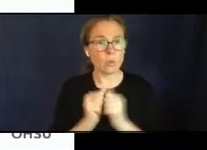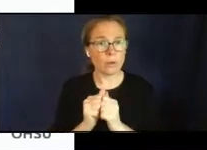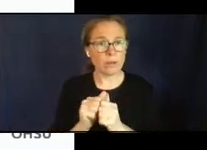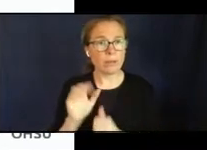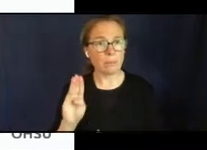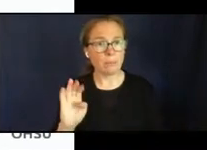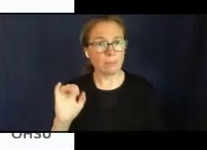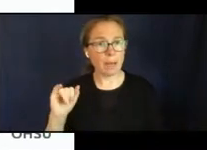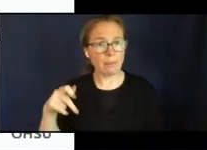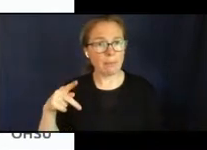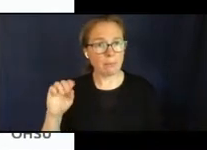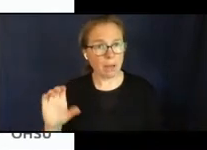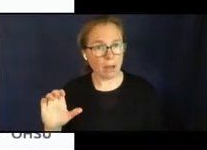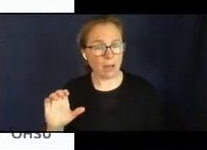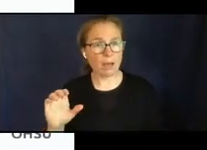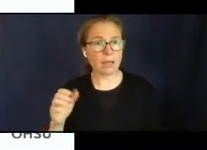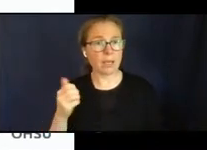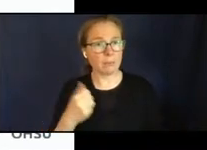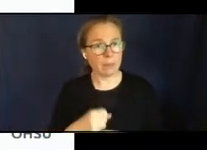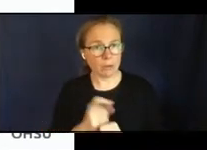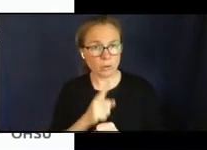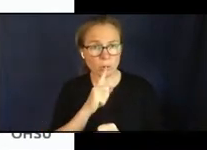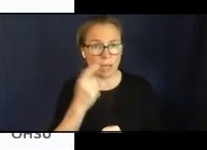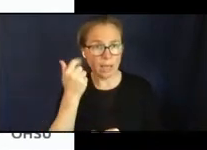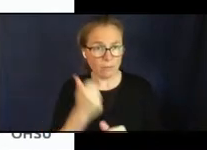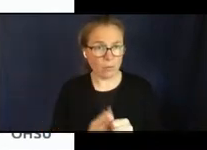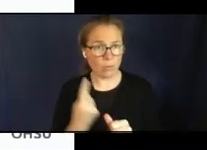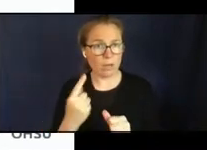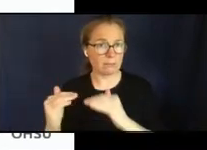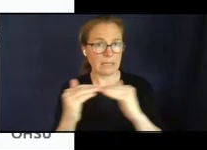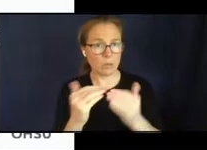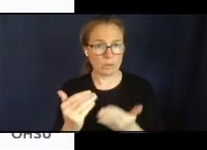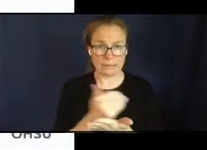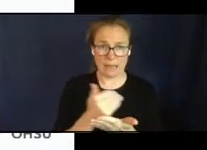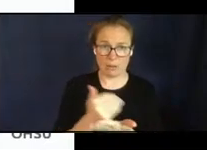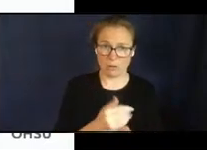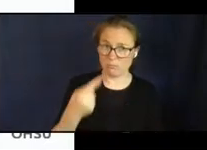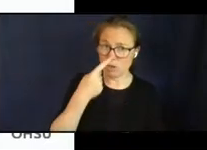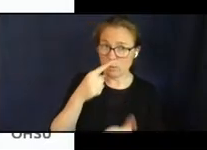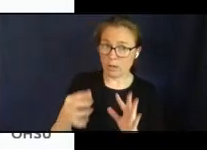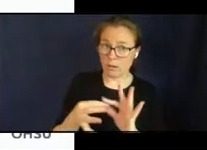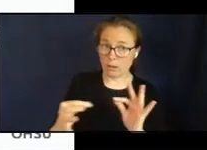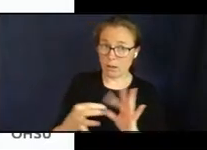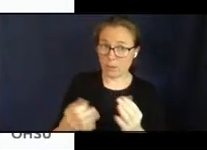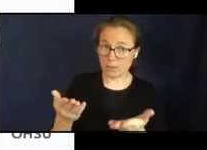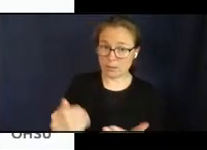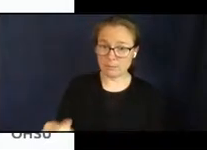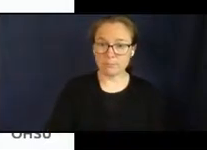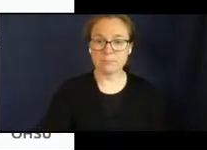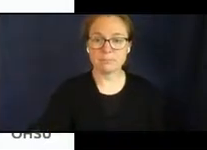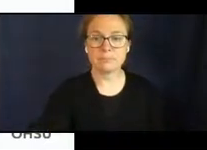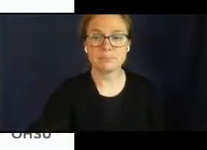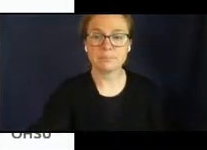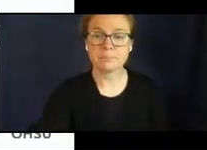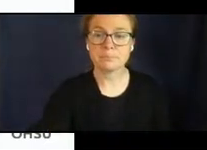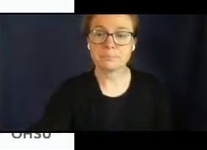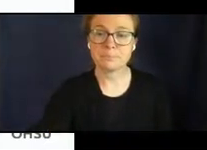were in alignment. So I'm just wondering if you can address that. Thank you for that question.